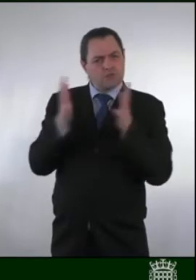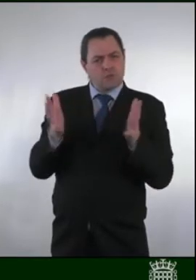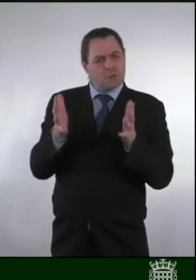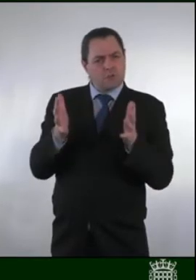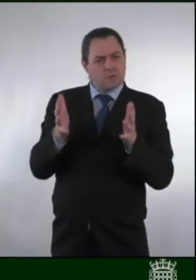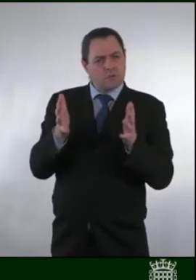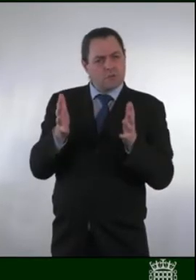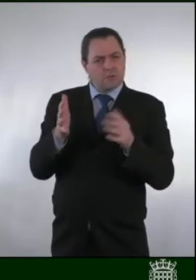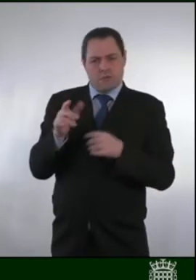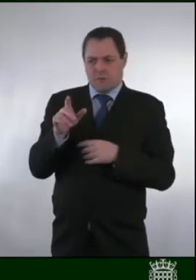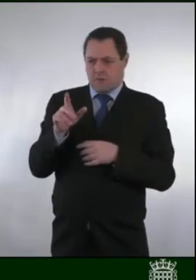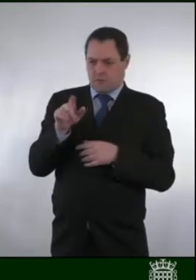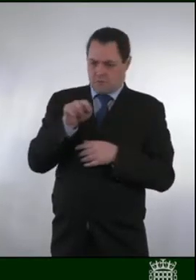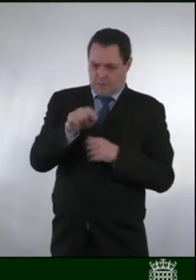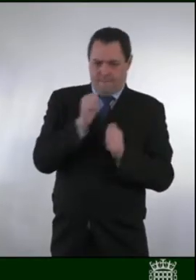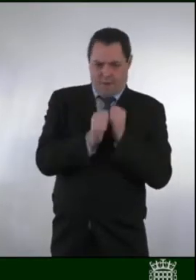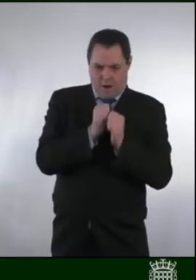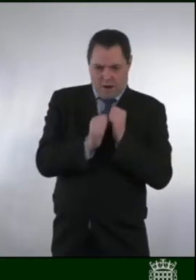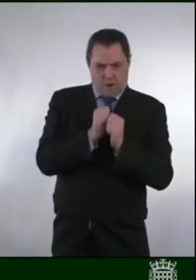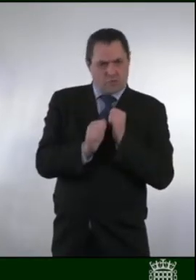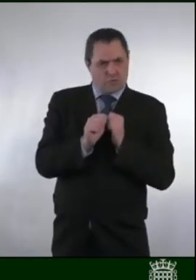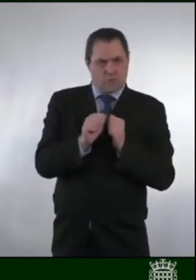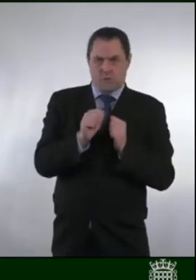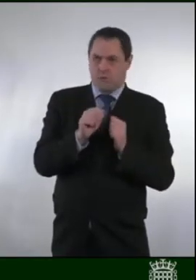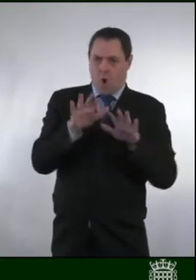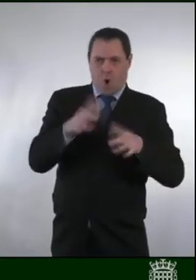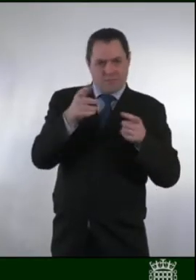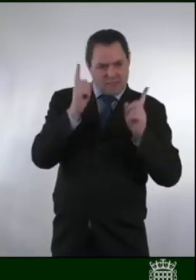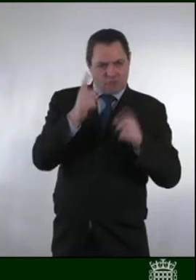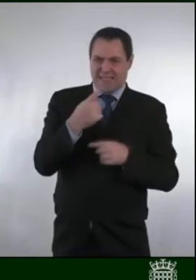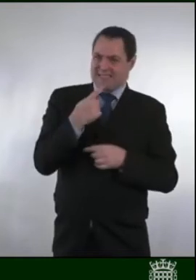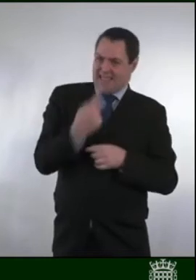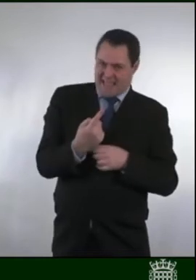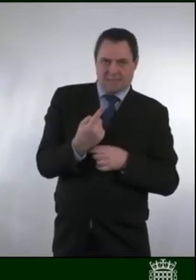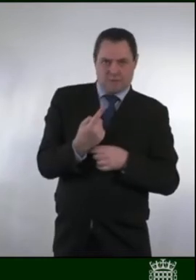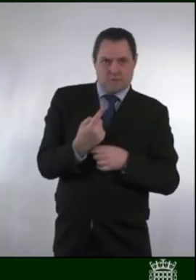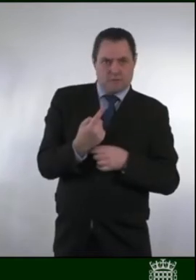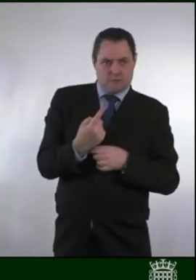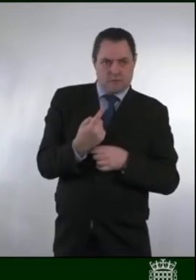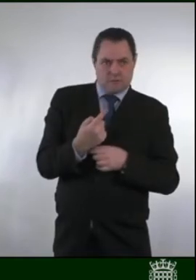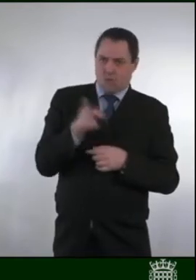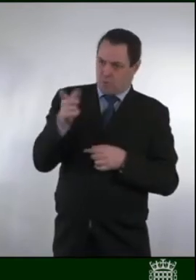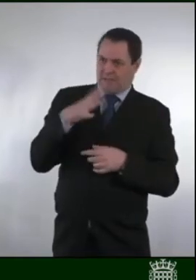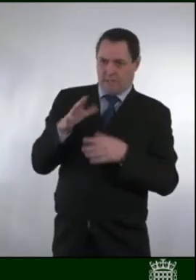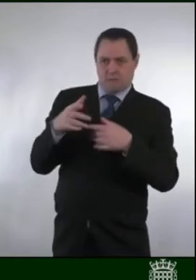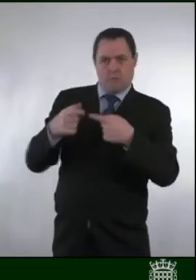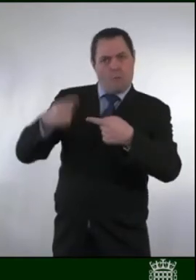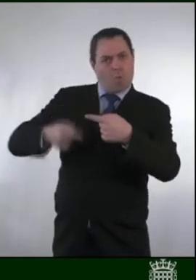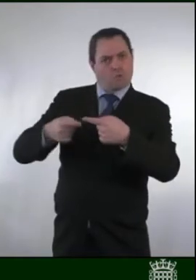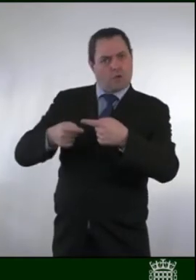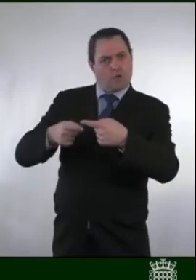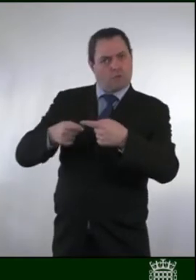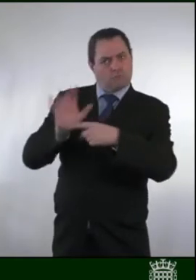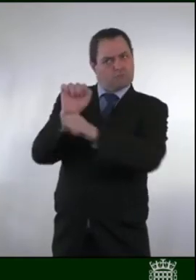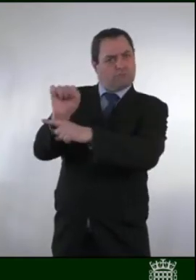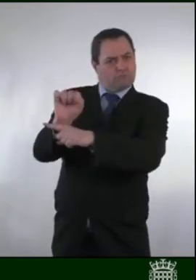is that she was saying last March, this is not hindsight, she, the Home Secretary, was saying to the Prime Minister, you need to shut your borders. She was